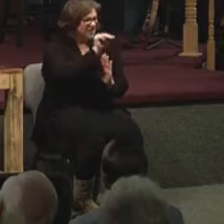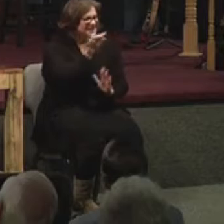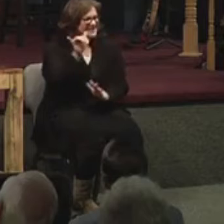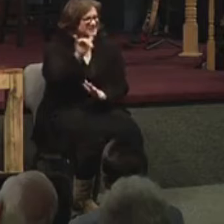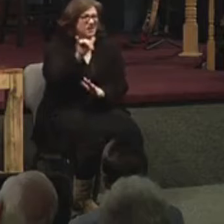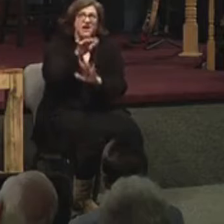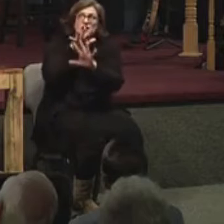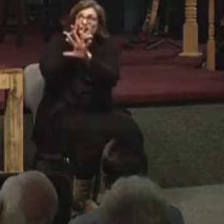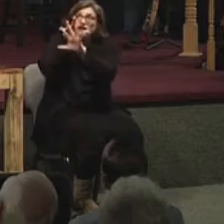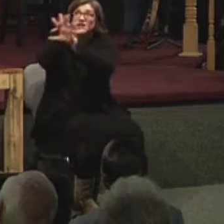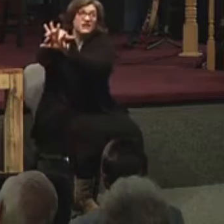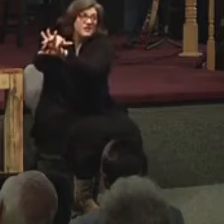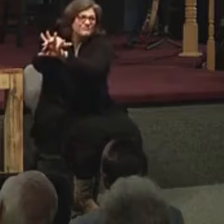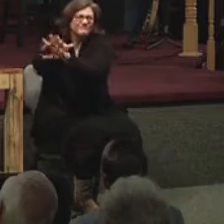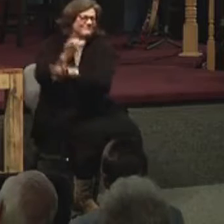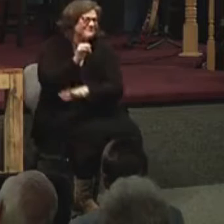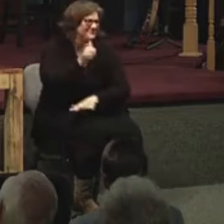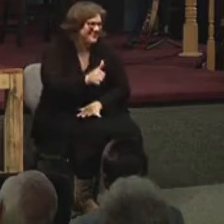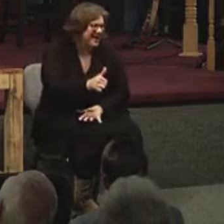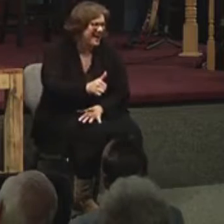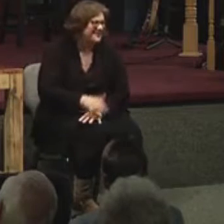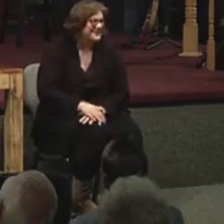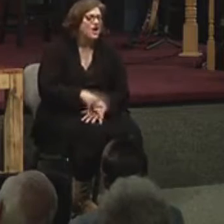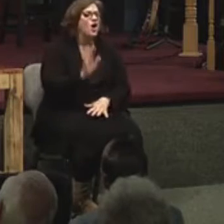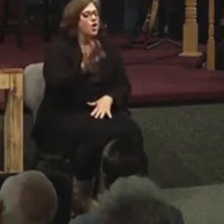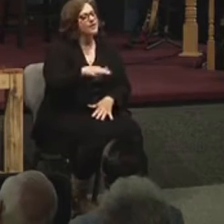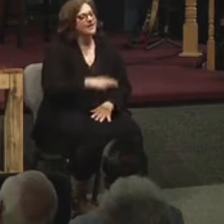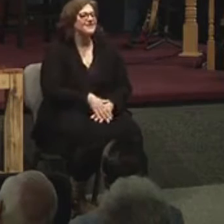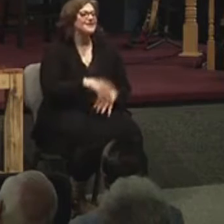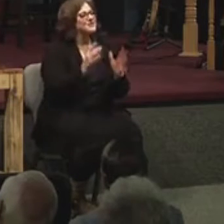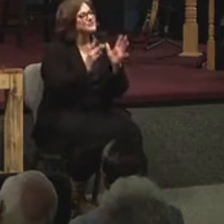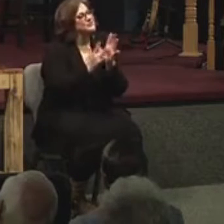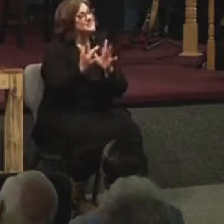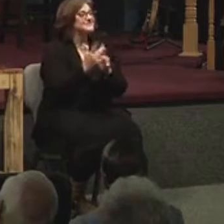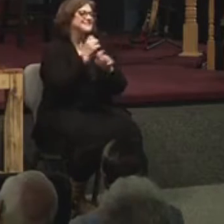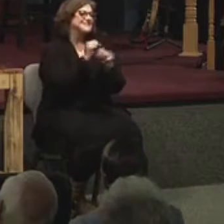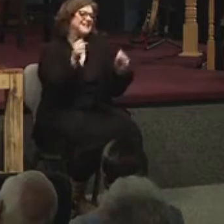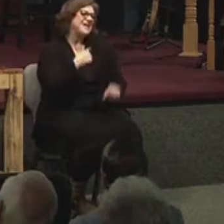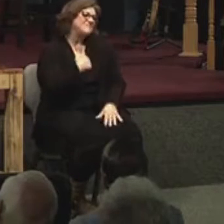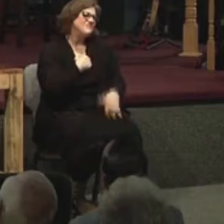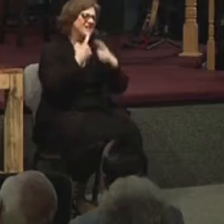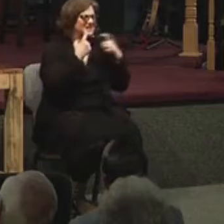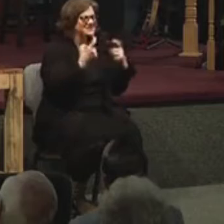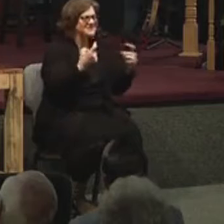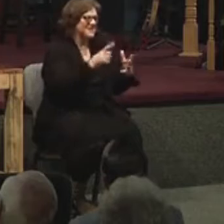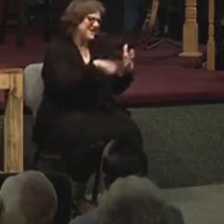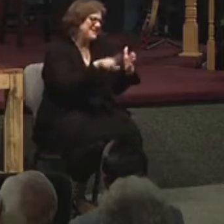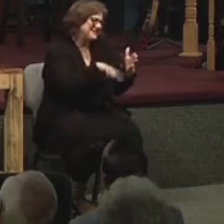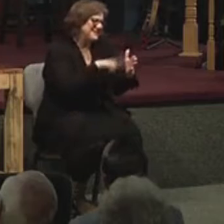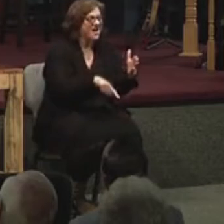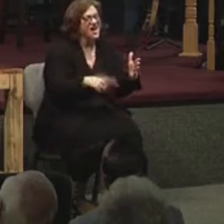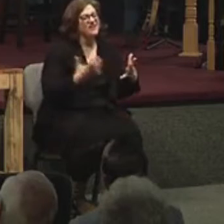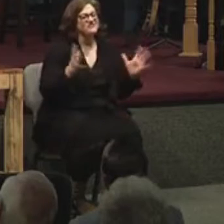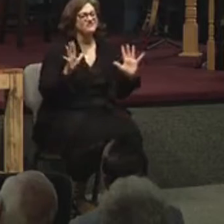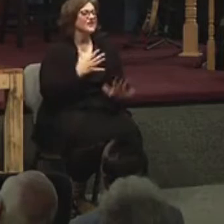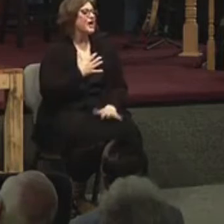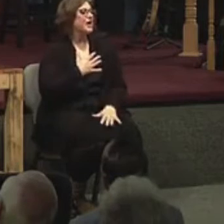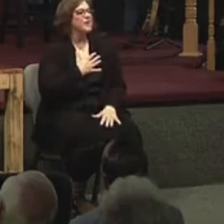God to penetrate deeper and remove all the sin, remove all the things and correct them. No, what they've heard